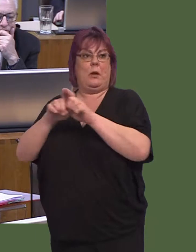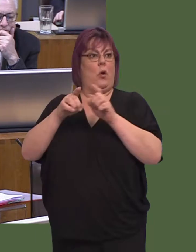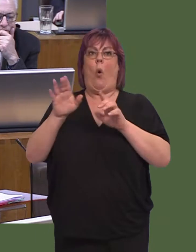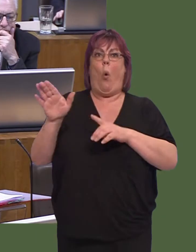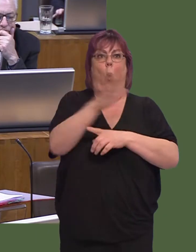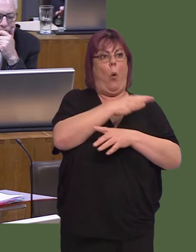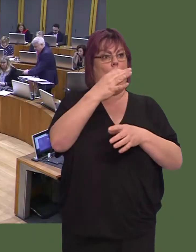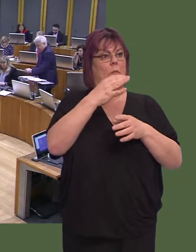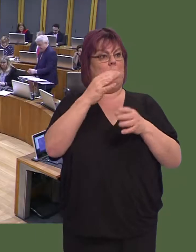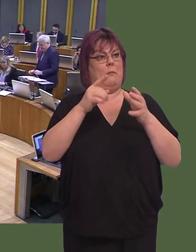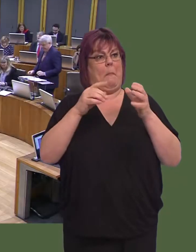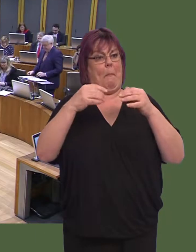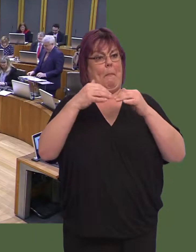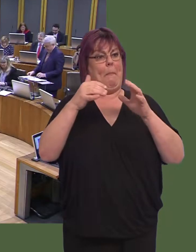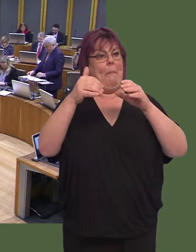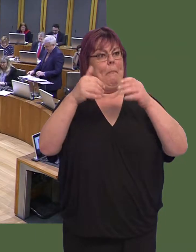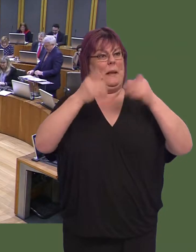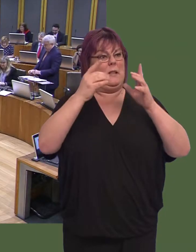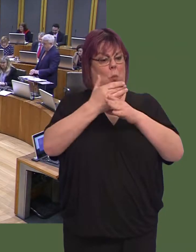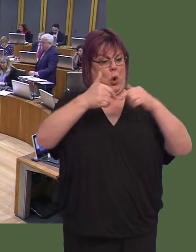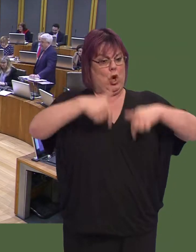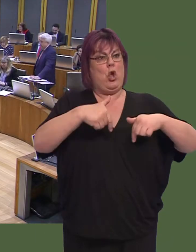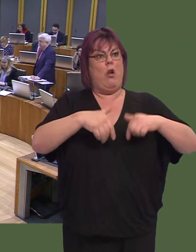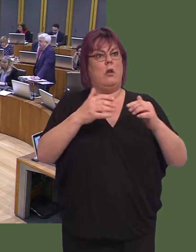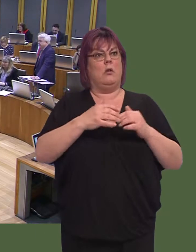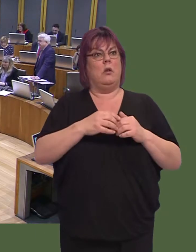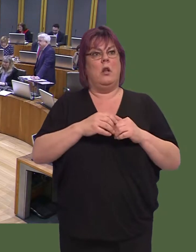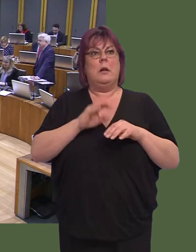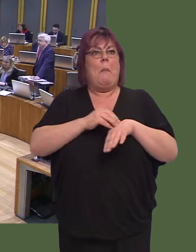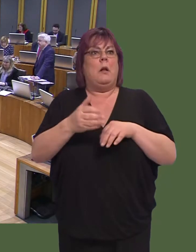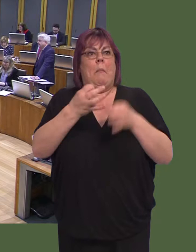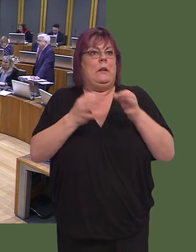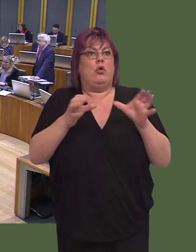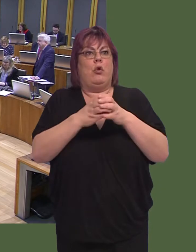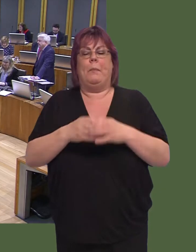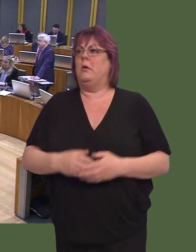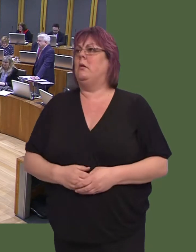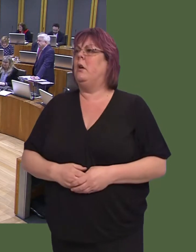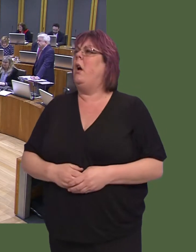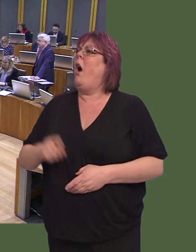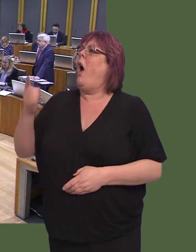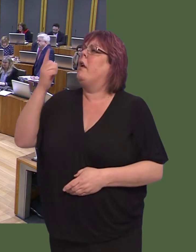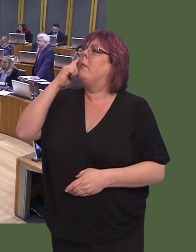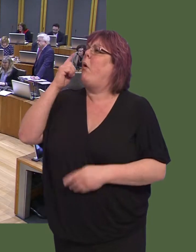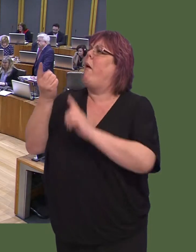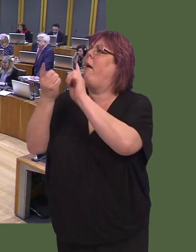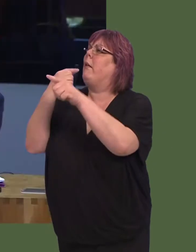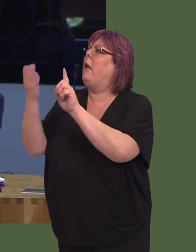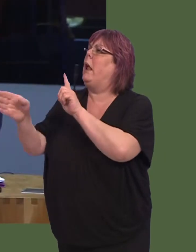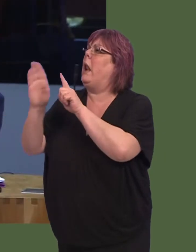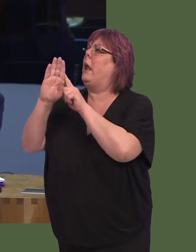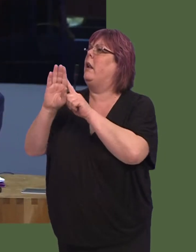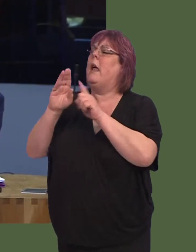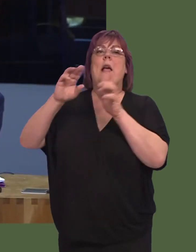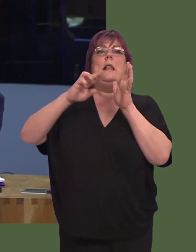sides here in this chamber. I noticed that the First Minister sidestepped the question, but Nicola Sturgeon has said cool heads are certainly